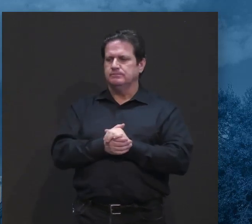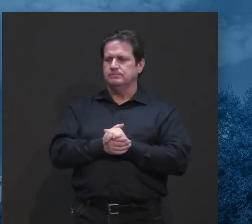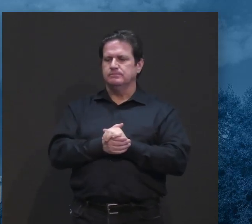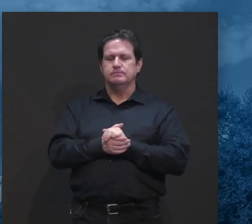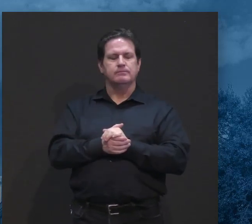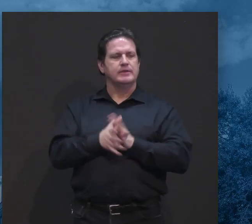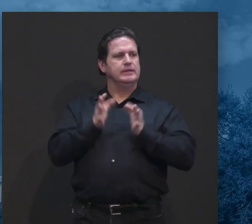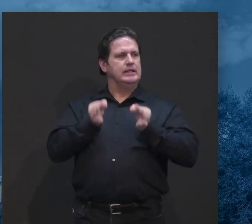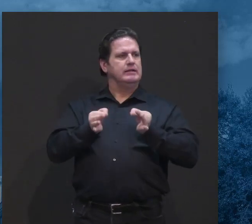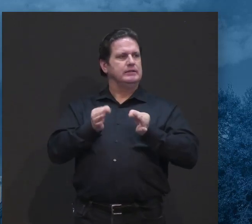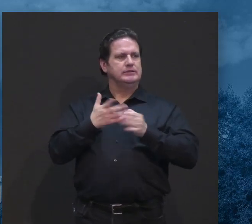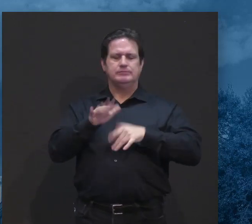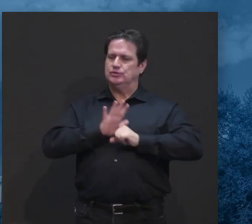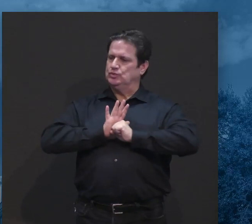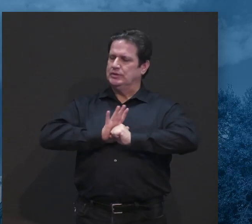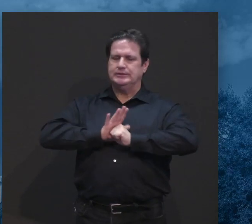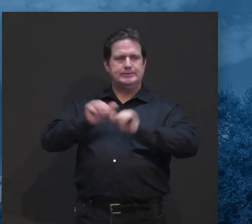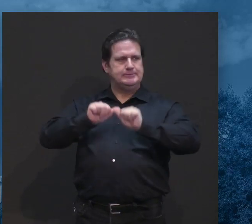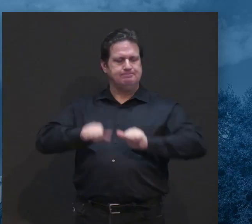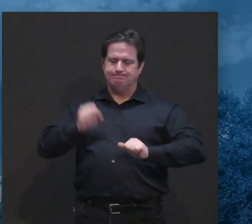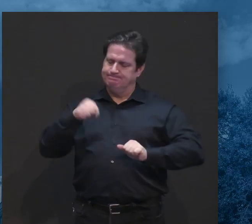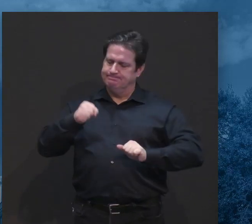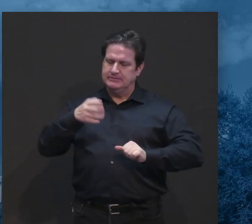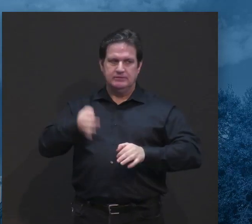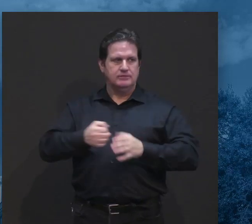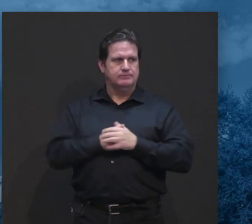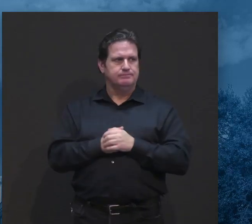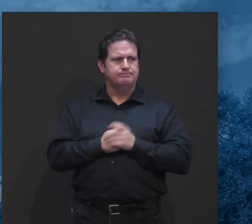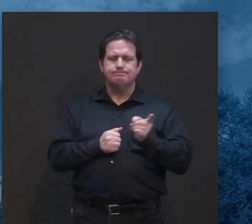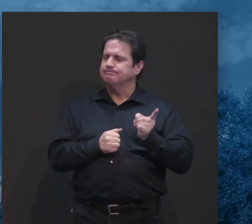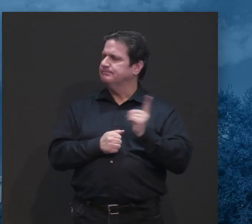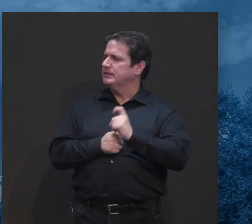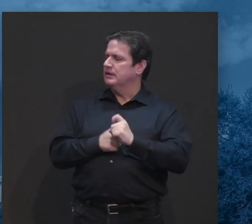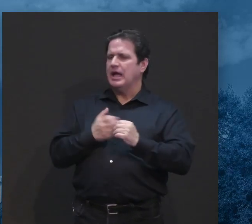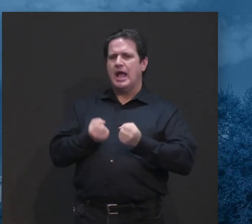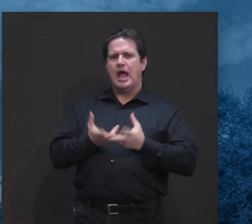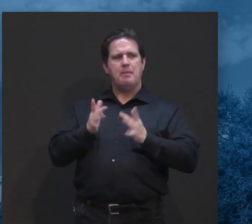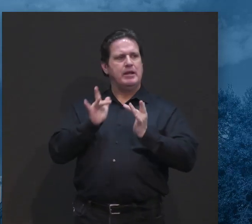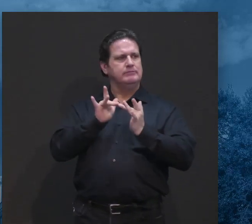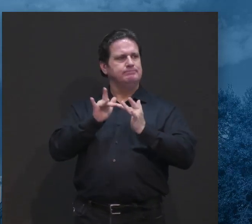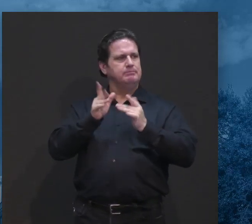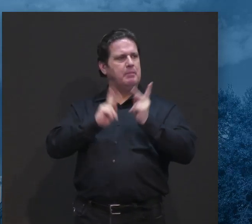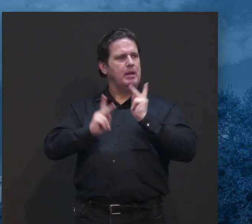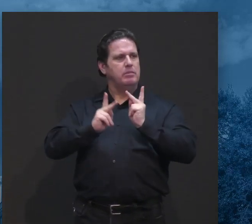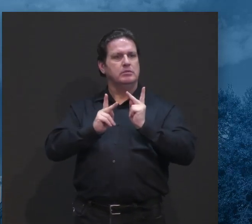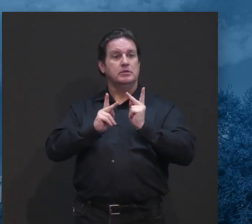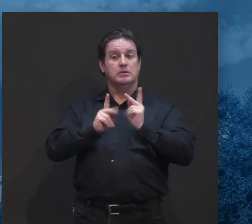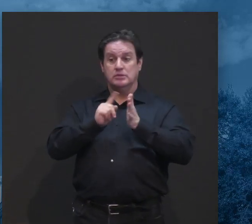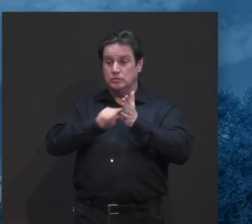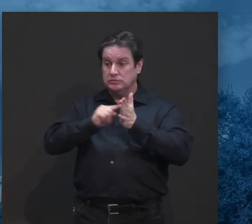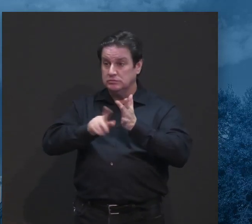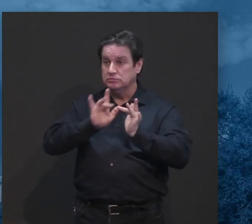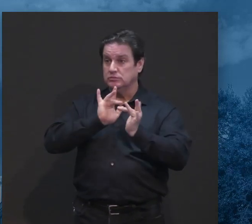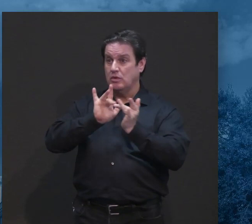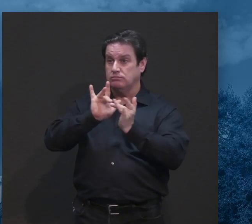definitely put some strain on the system. About how many contact tracers would that put you at? with the new